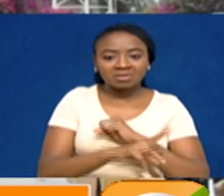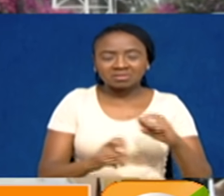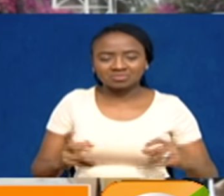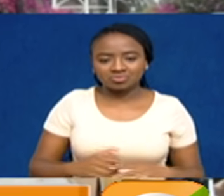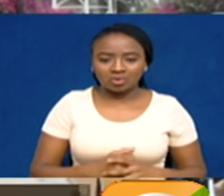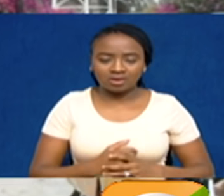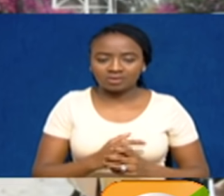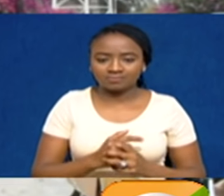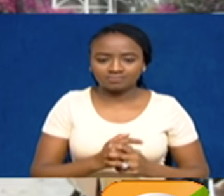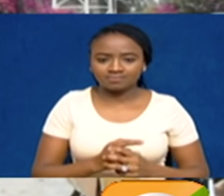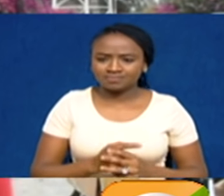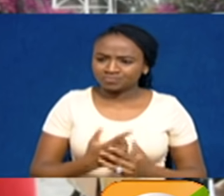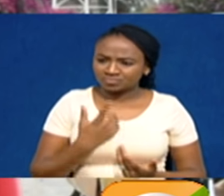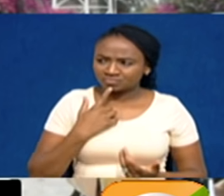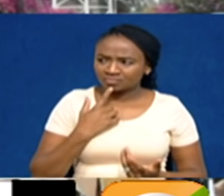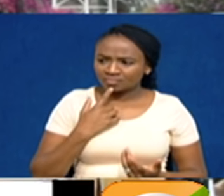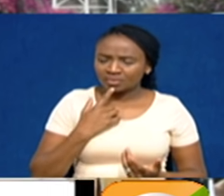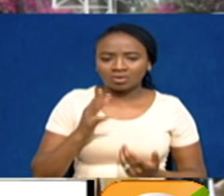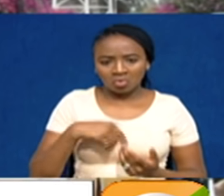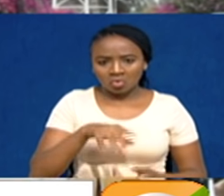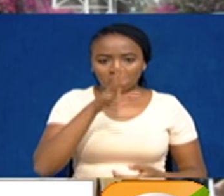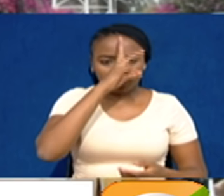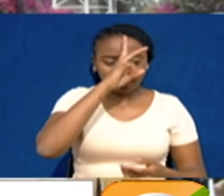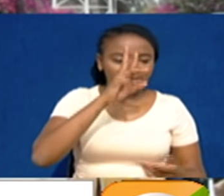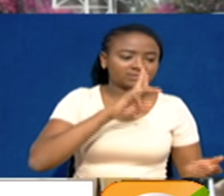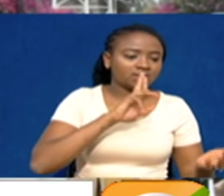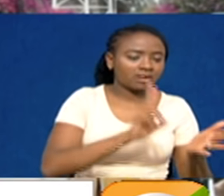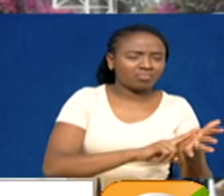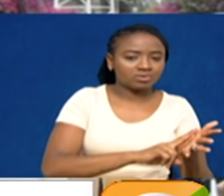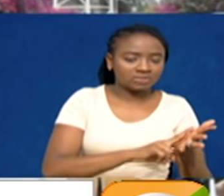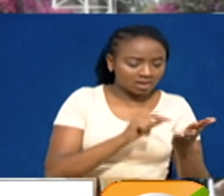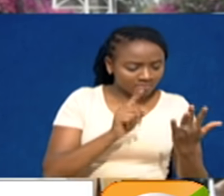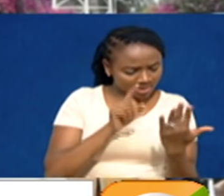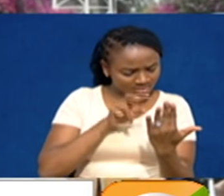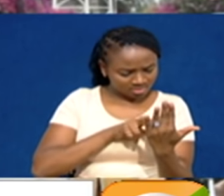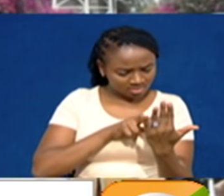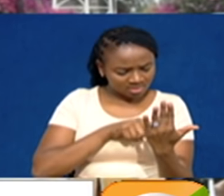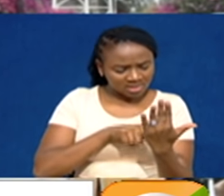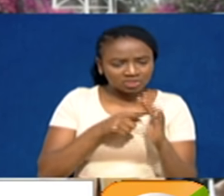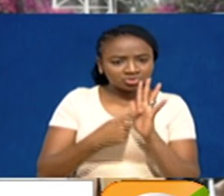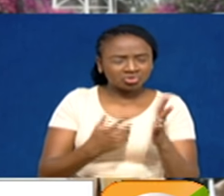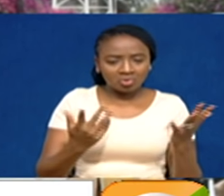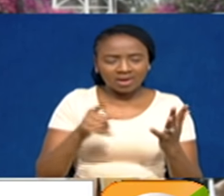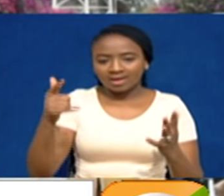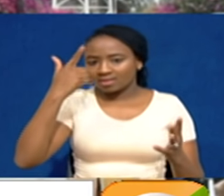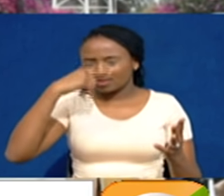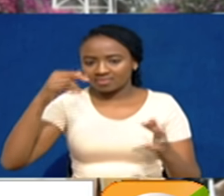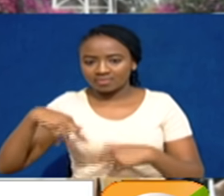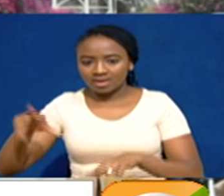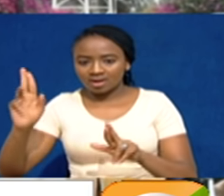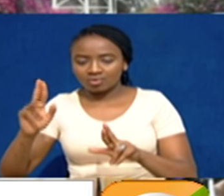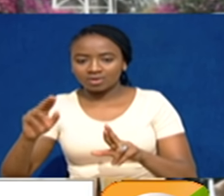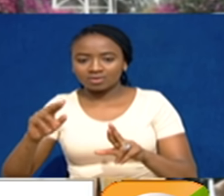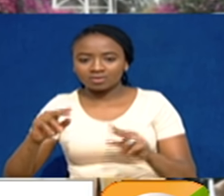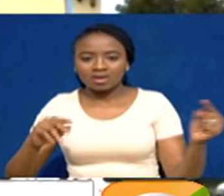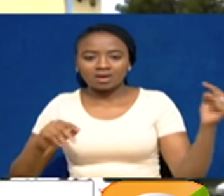amenyanganywa. Tukasema pikipiki ripotiwe, ikaripotiwa Nairobi. Tukiangalia kwa tracker, tukaona tracker inaonyesha yo pikipiki kwa Thika Road,